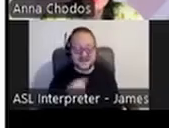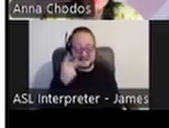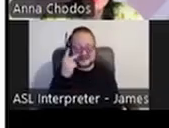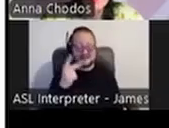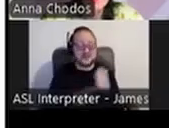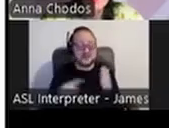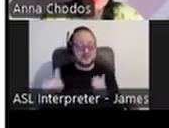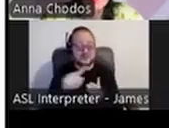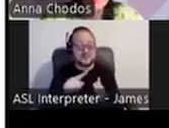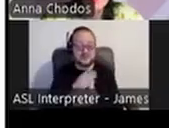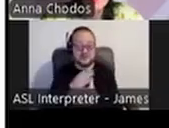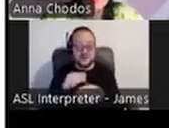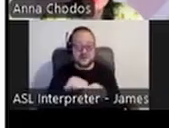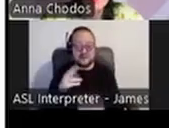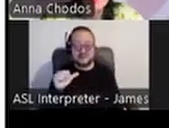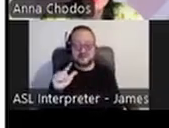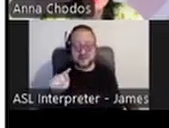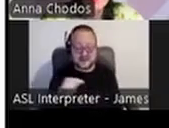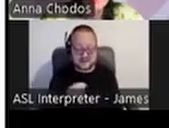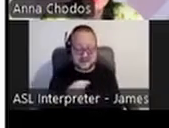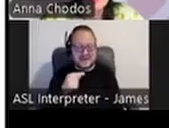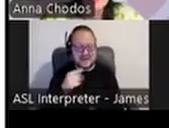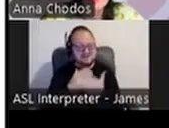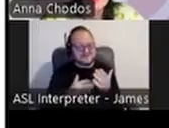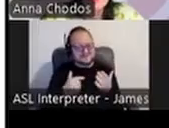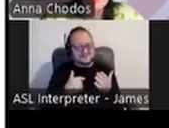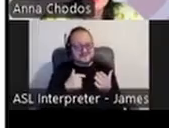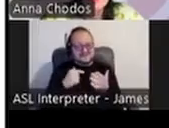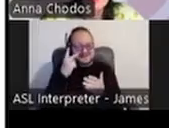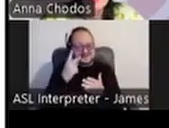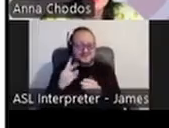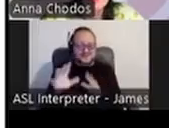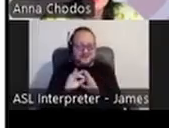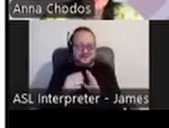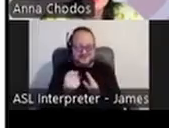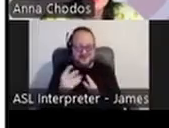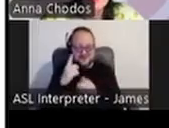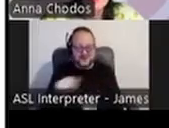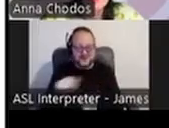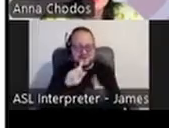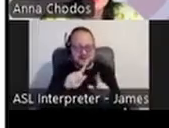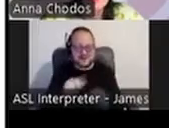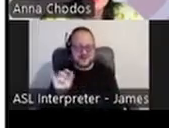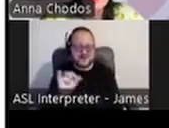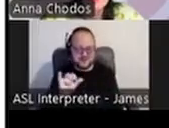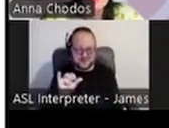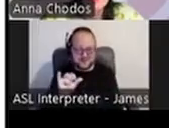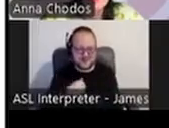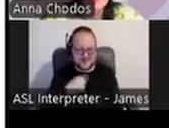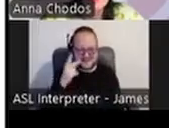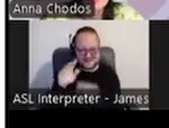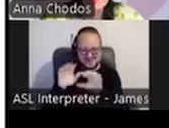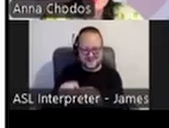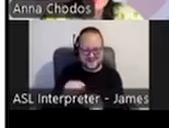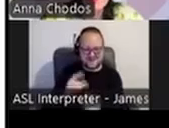panel to pick a few of those chat questions for you all to respond to as well. So we'll keep tracking those. And in the meantime,